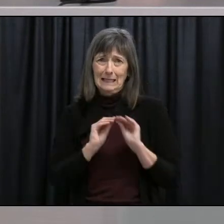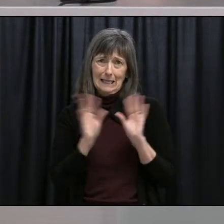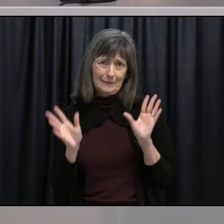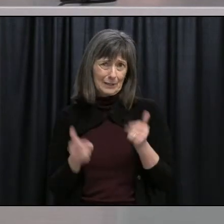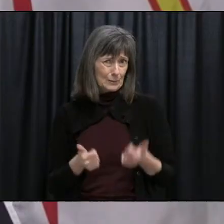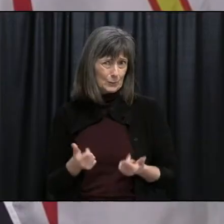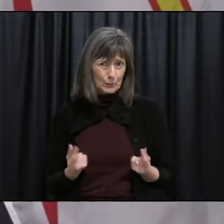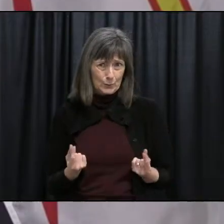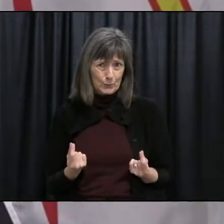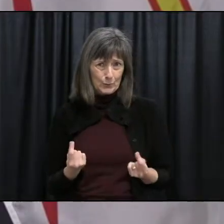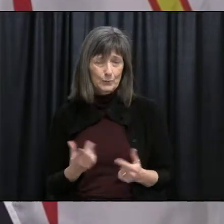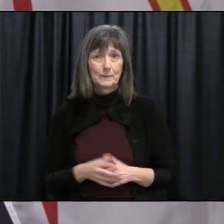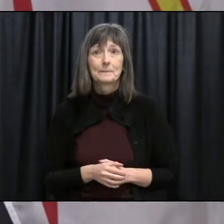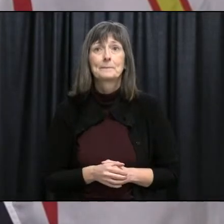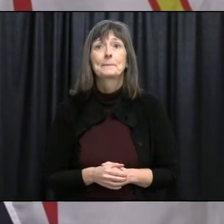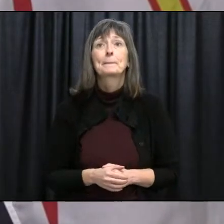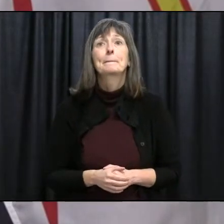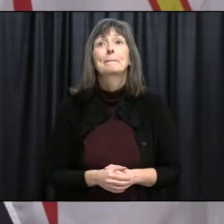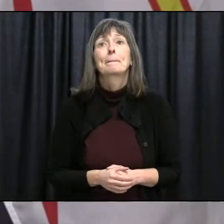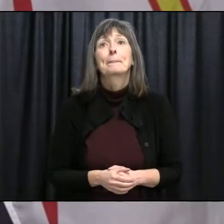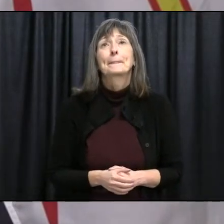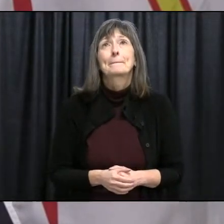So I think the